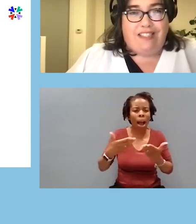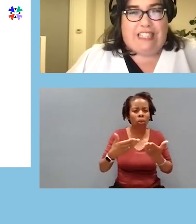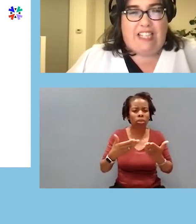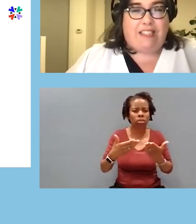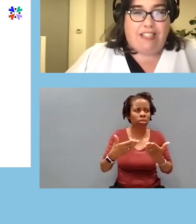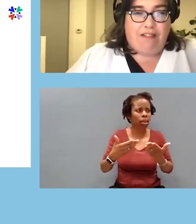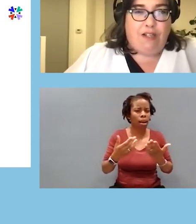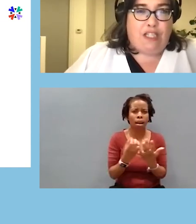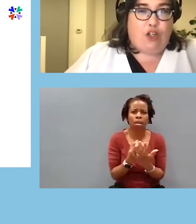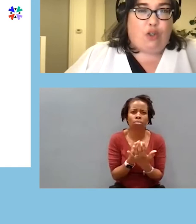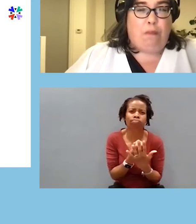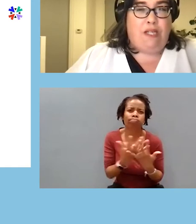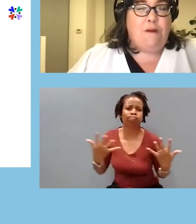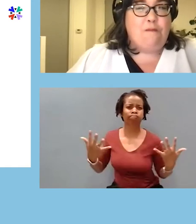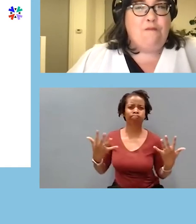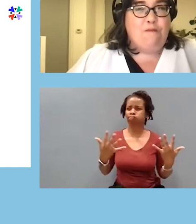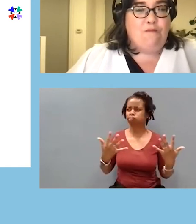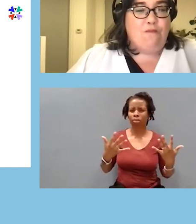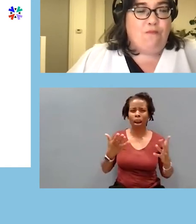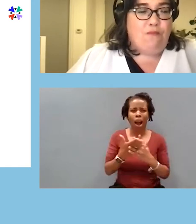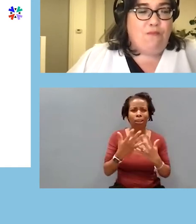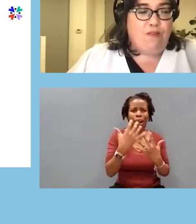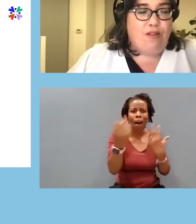access and less austerity could mean.